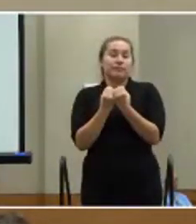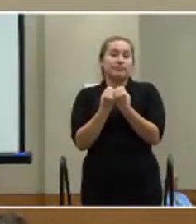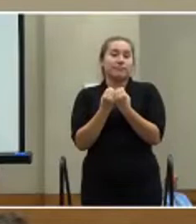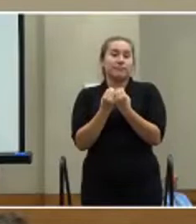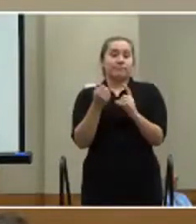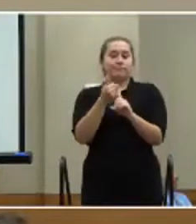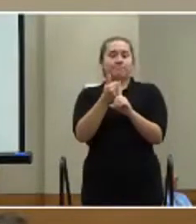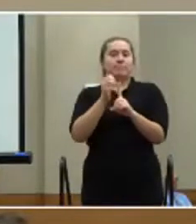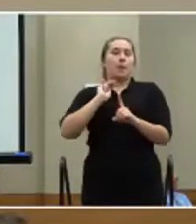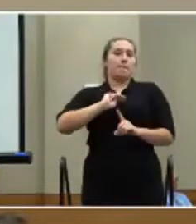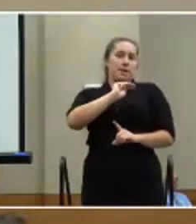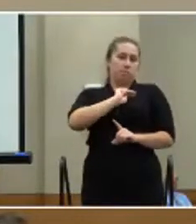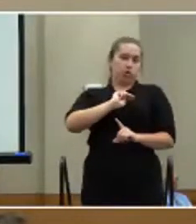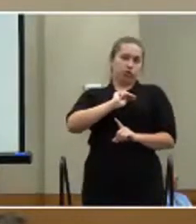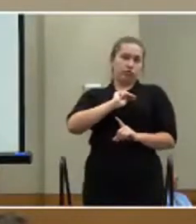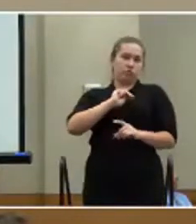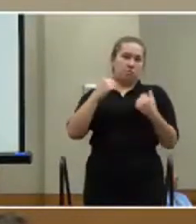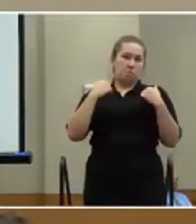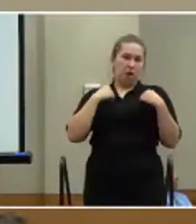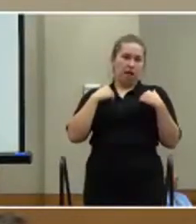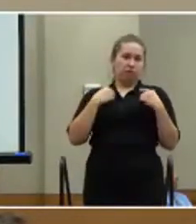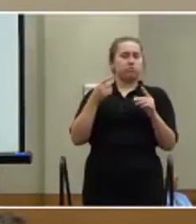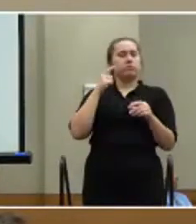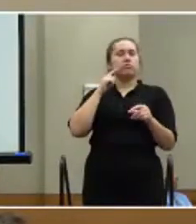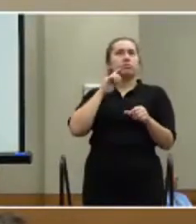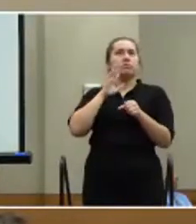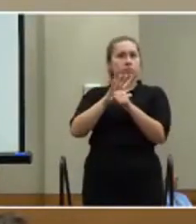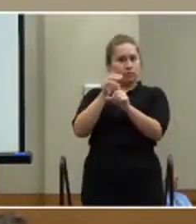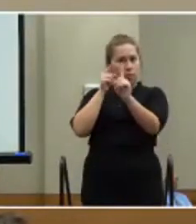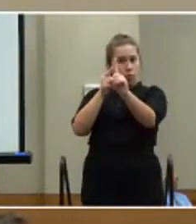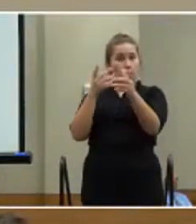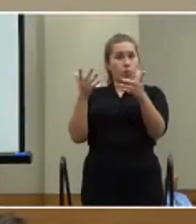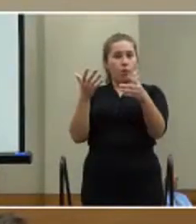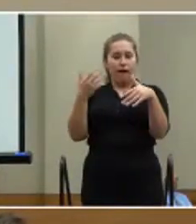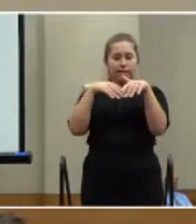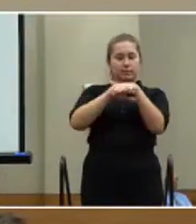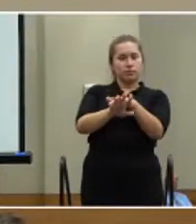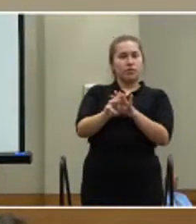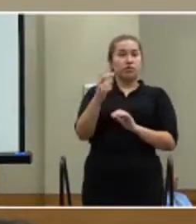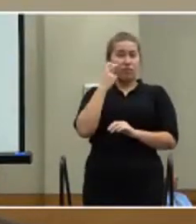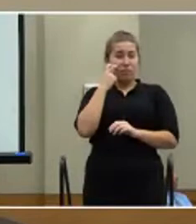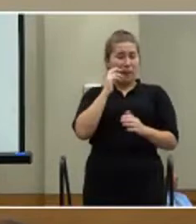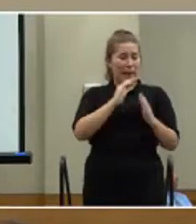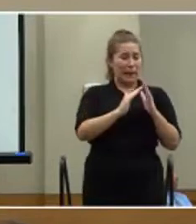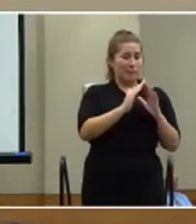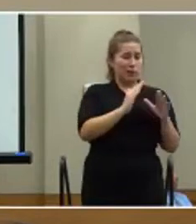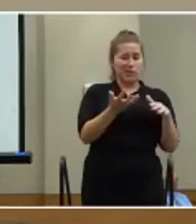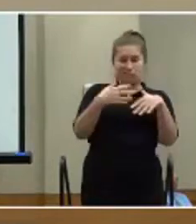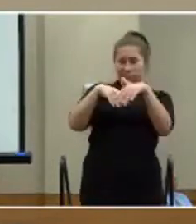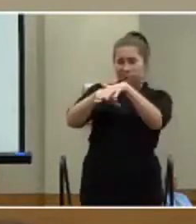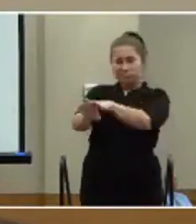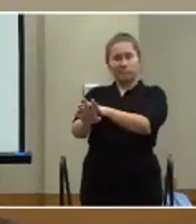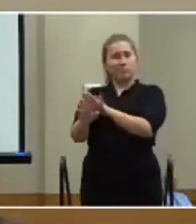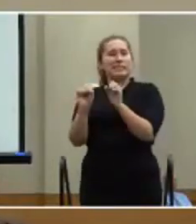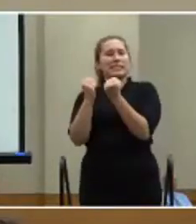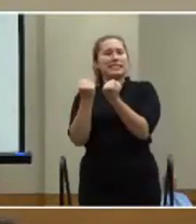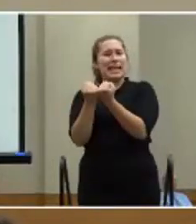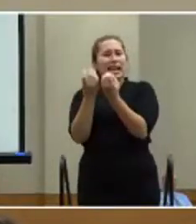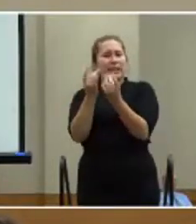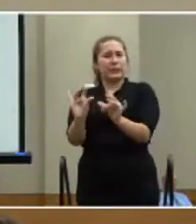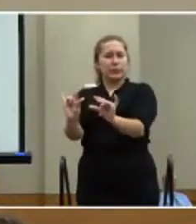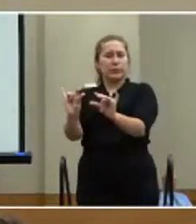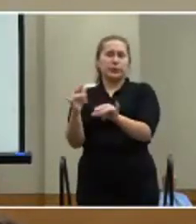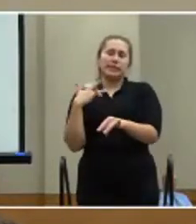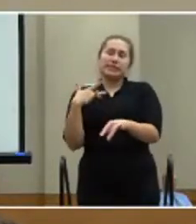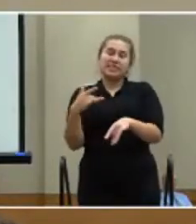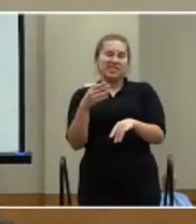a membership organization dedicated to the integration of the blind into society. I'd like to tell people, if you don't